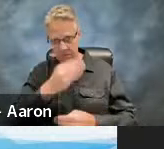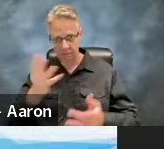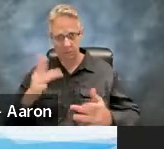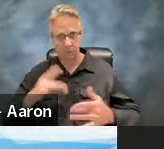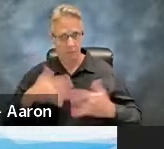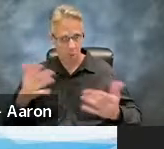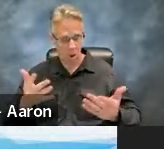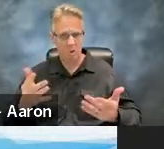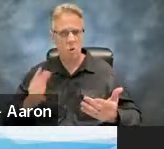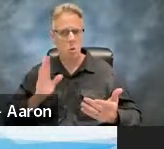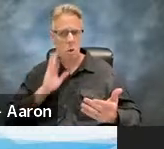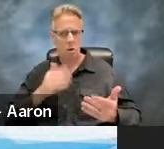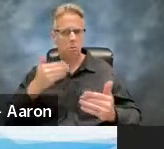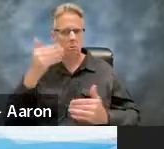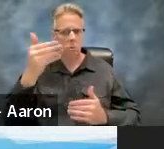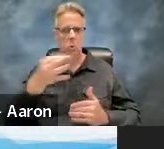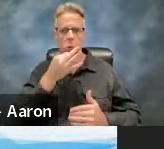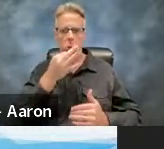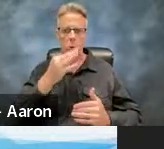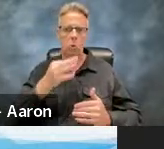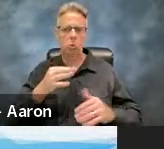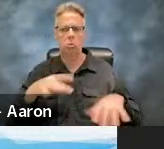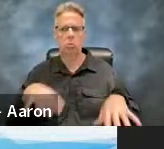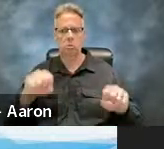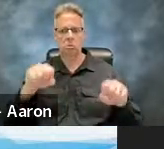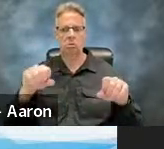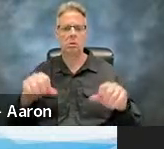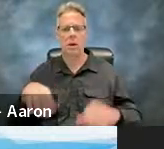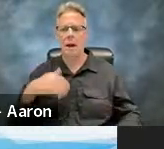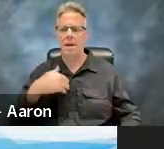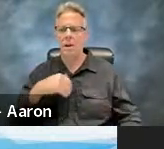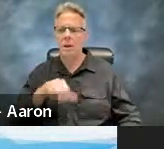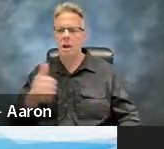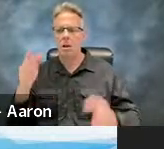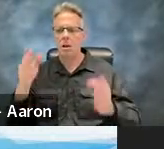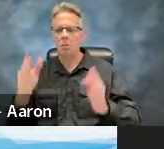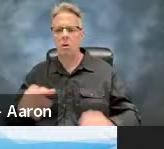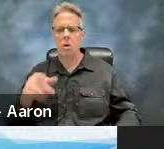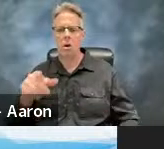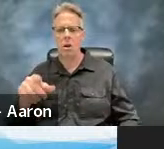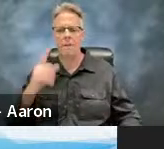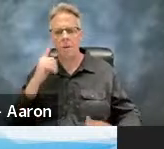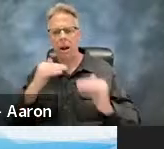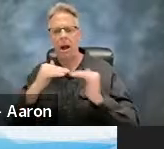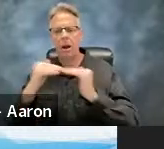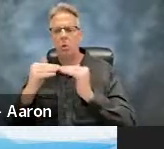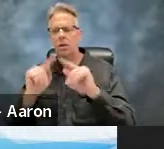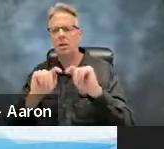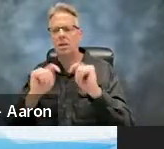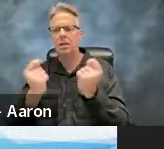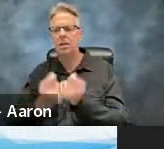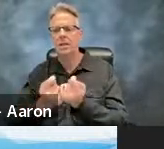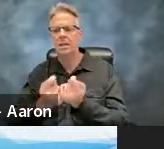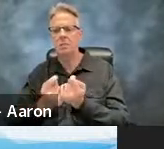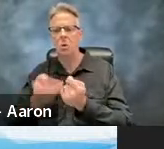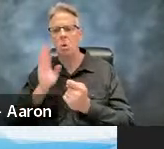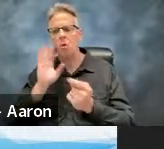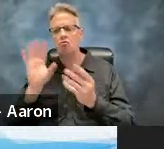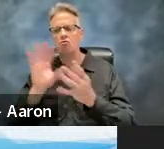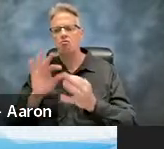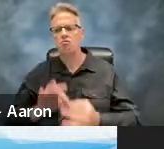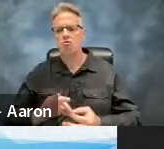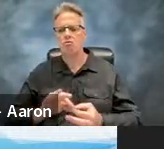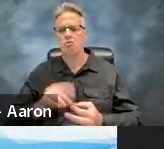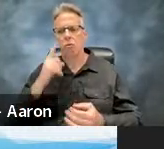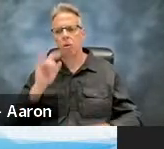an upcoming event, and we have Salome from our equity team here to talk about an upcoming event